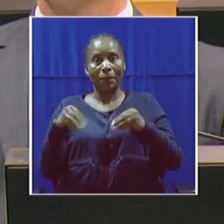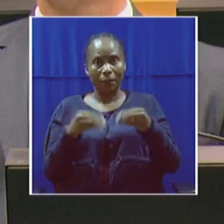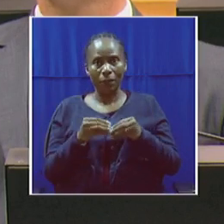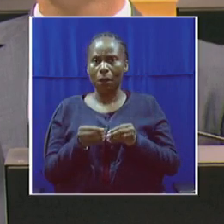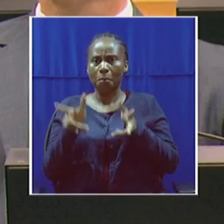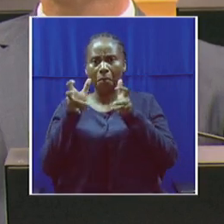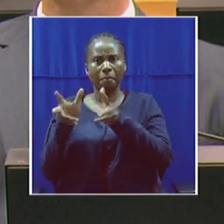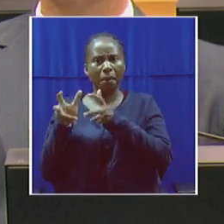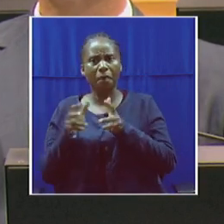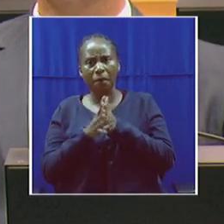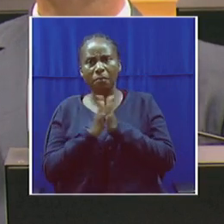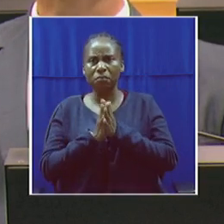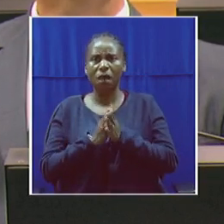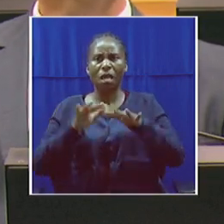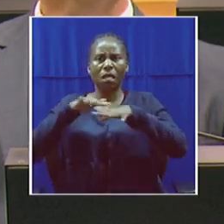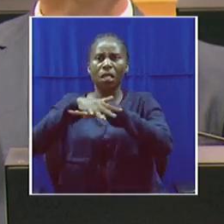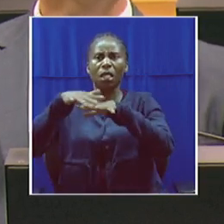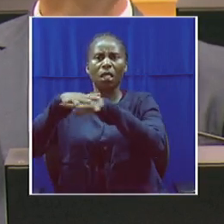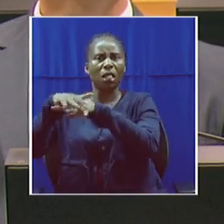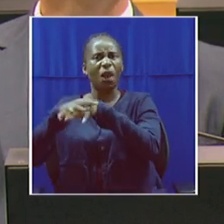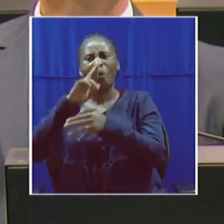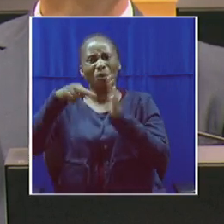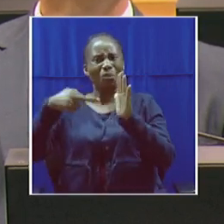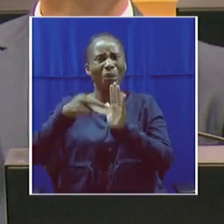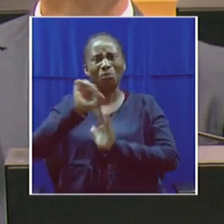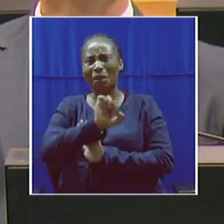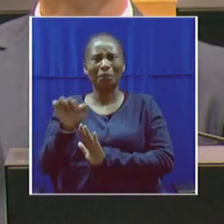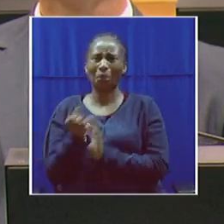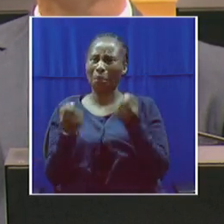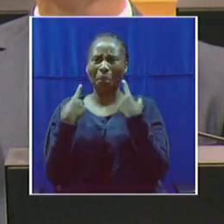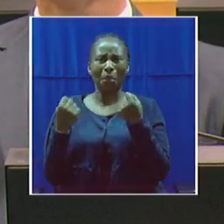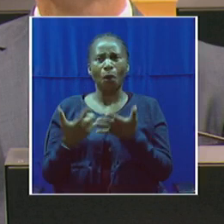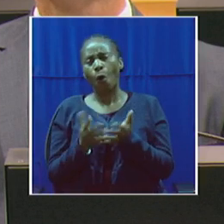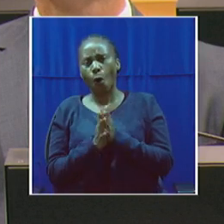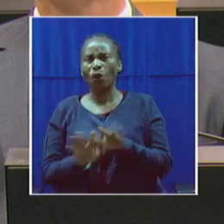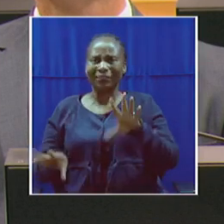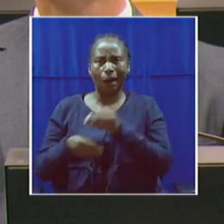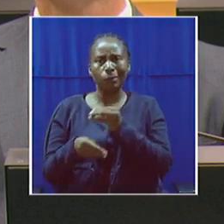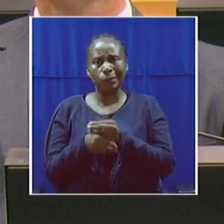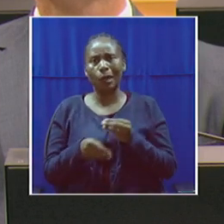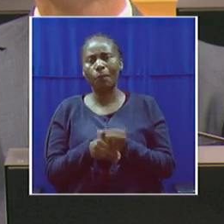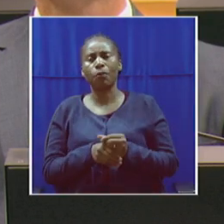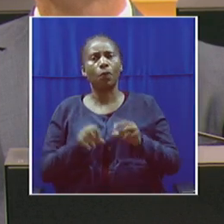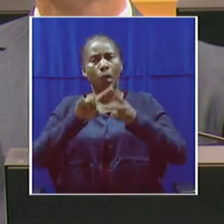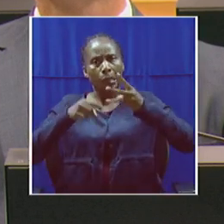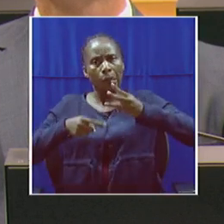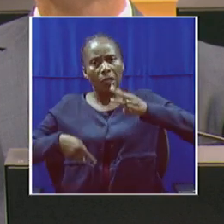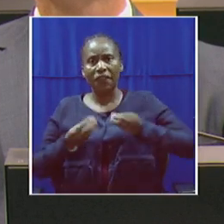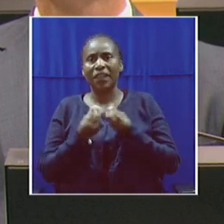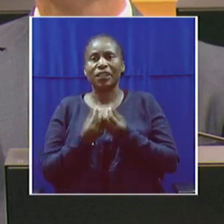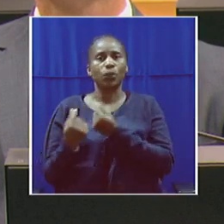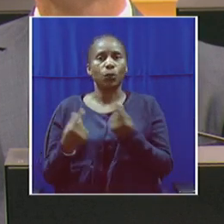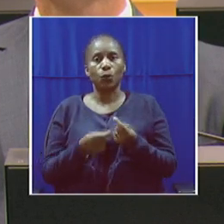overlaps in the roles mandates and responsibilities of the council for geosciences the petroleum agency of South Africa